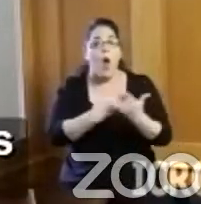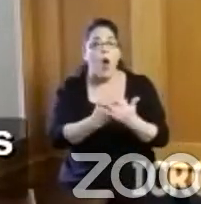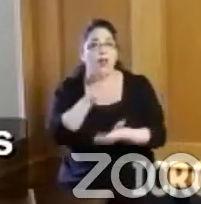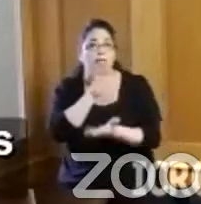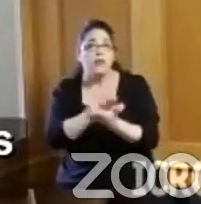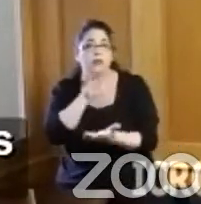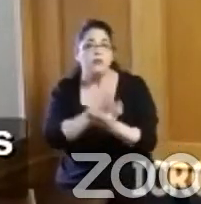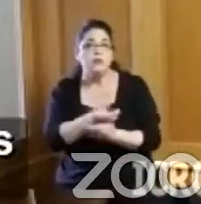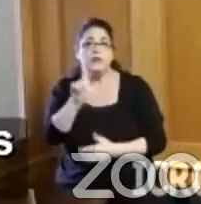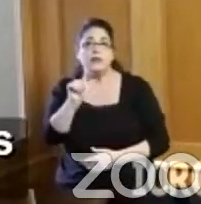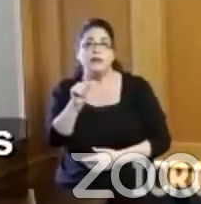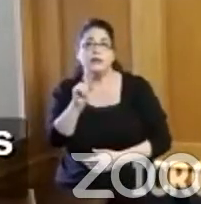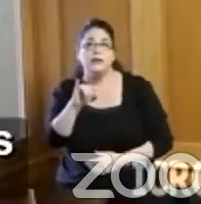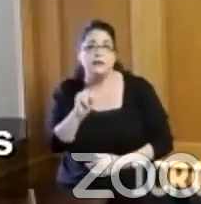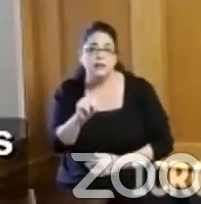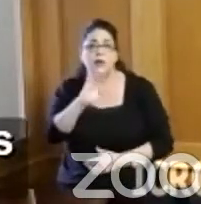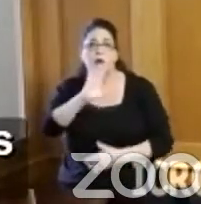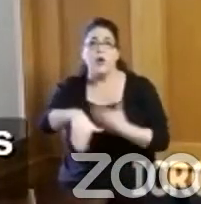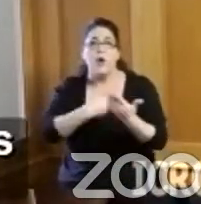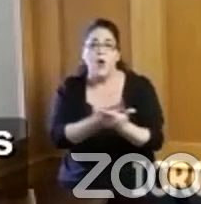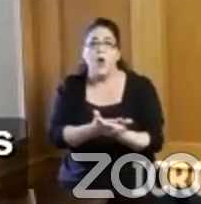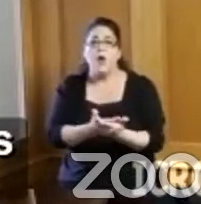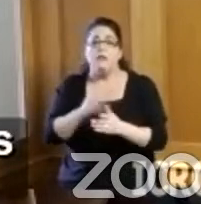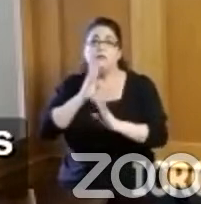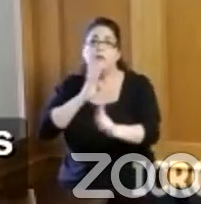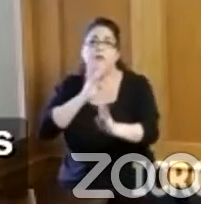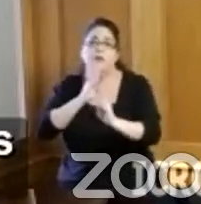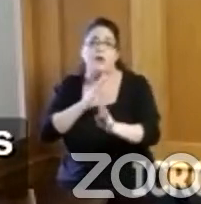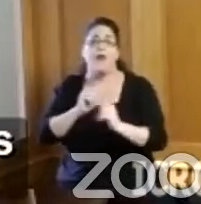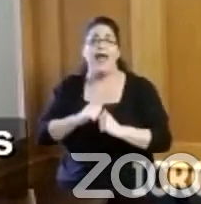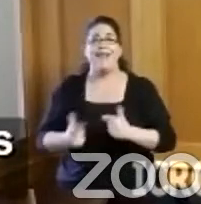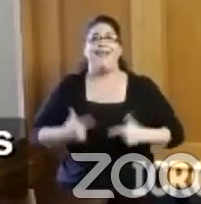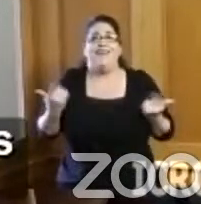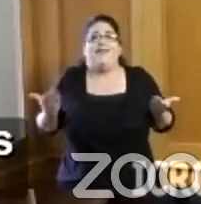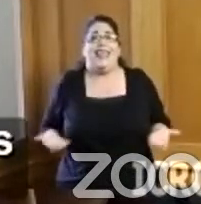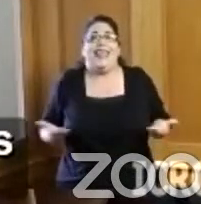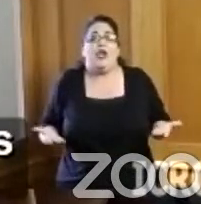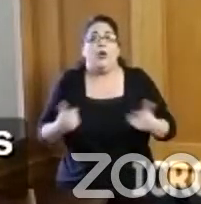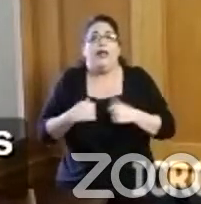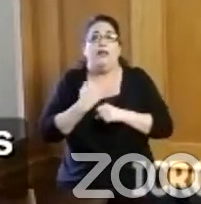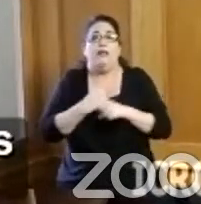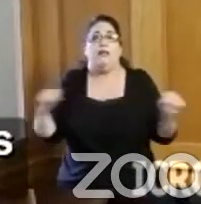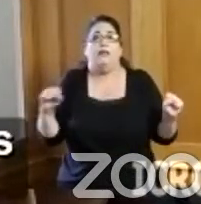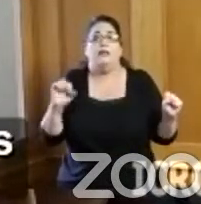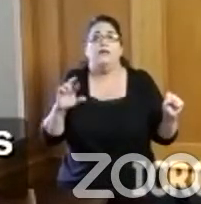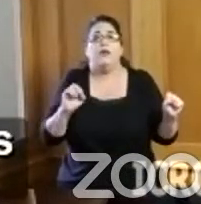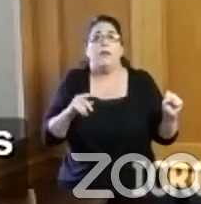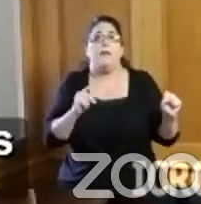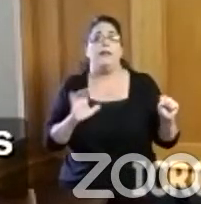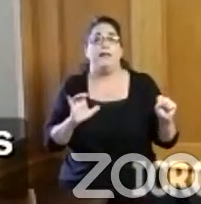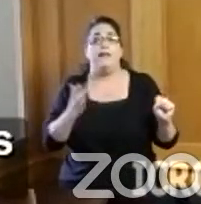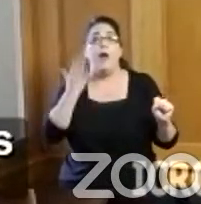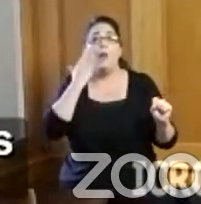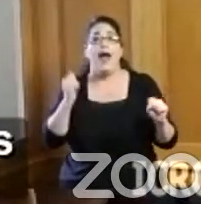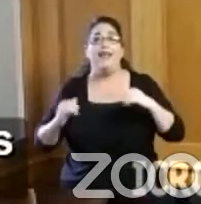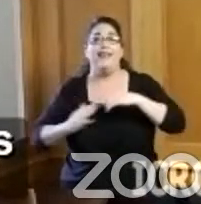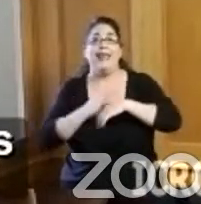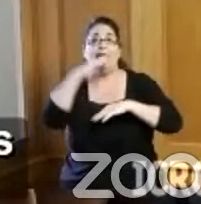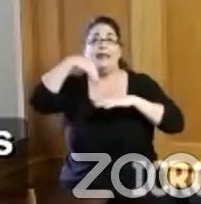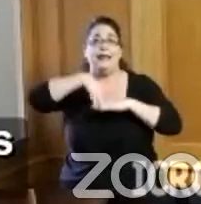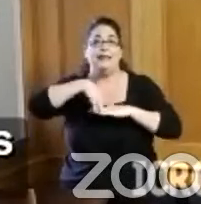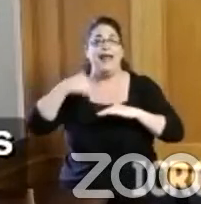Latin. The Masons spoke Latin, and they lived right here in the Republic That's why the Indians had the